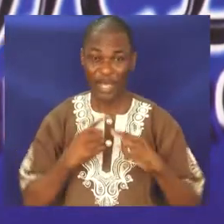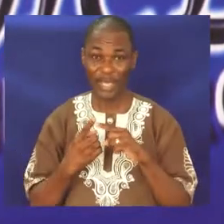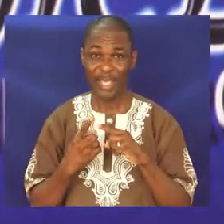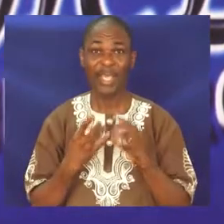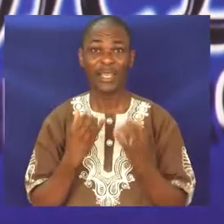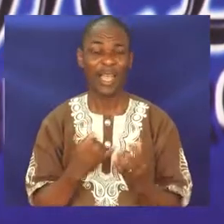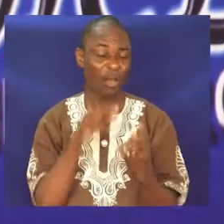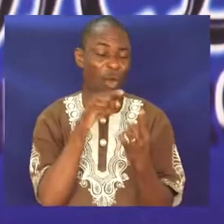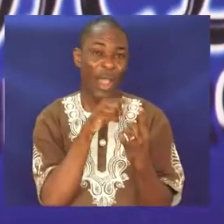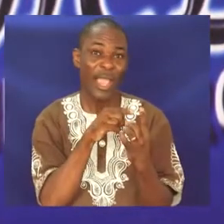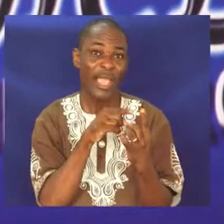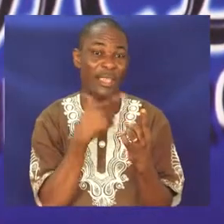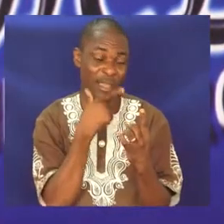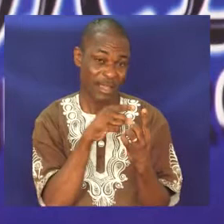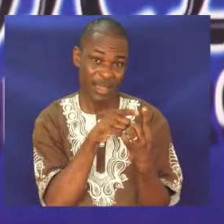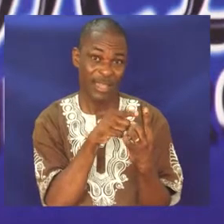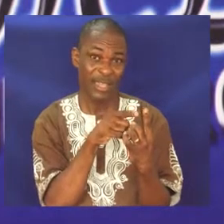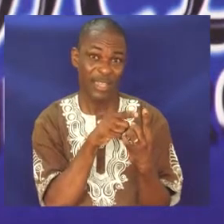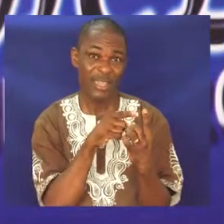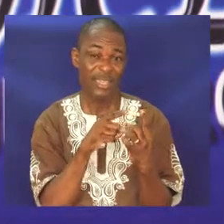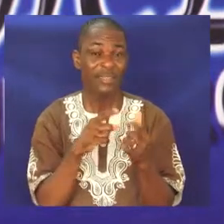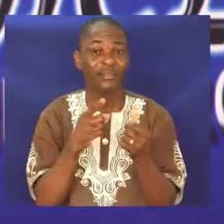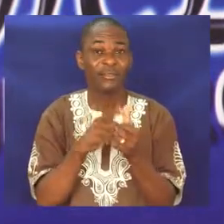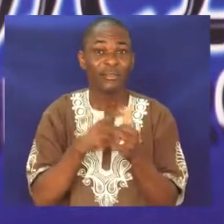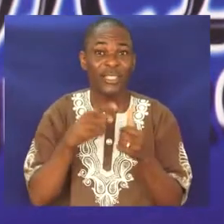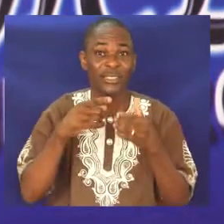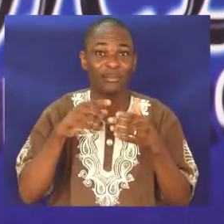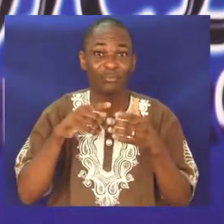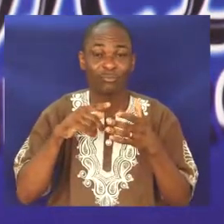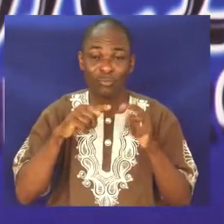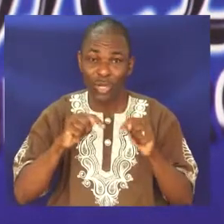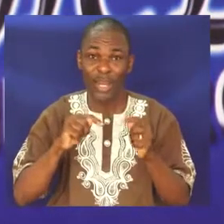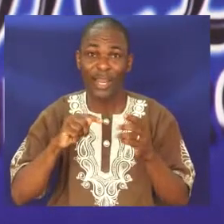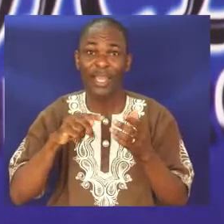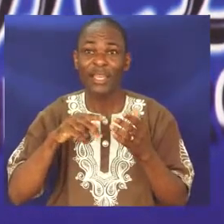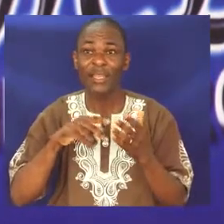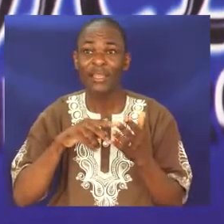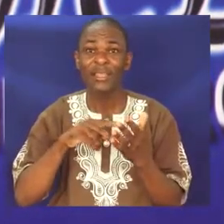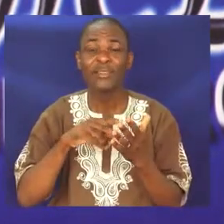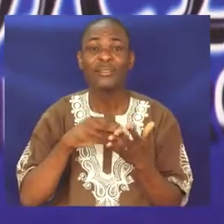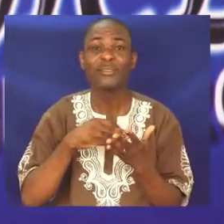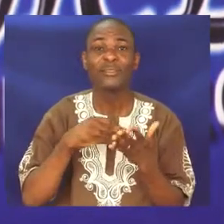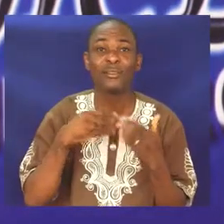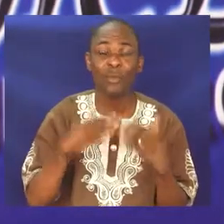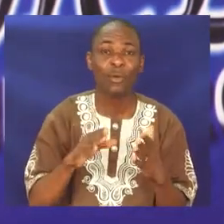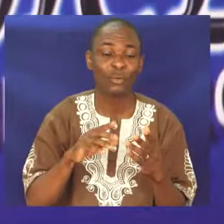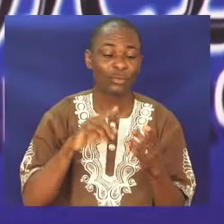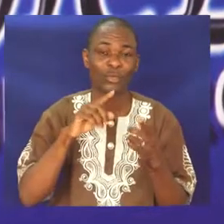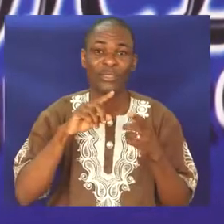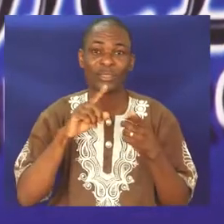ko anya ye wo ko emprenu anya ye no ani ya sabre no zozo no wo